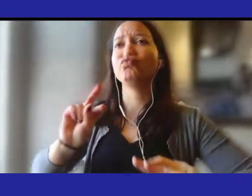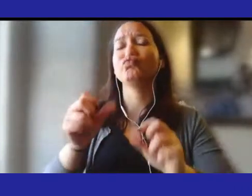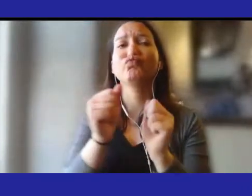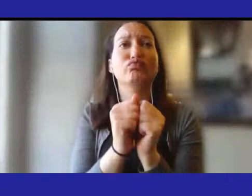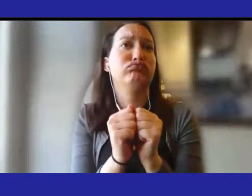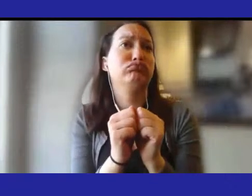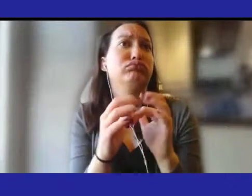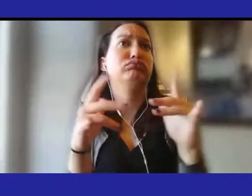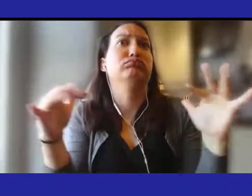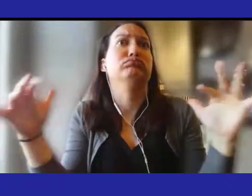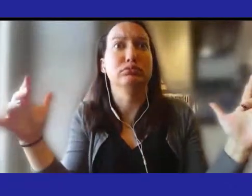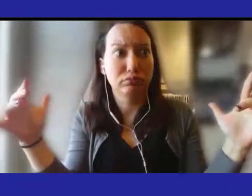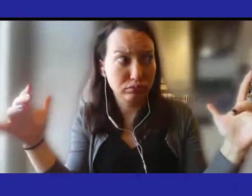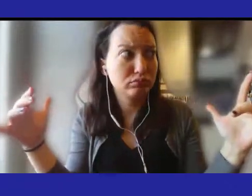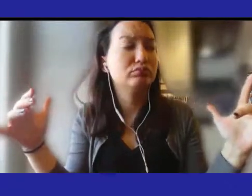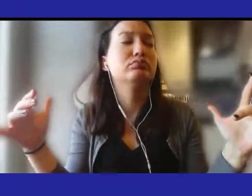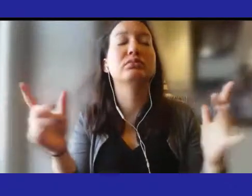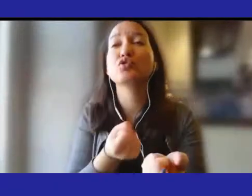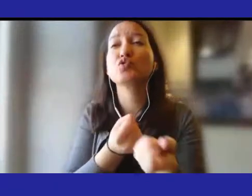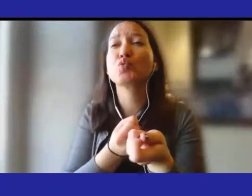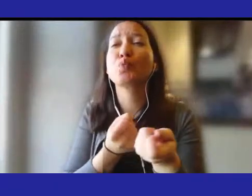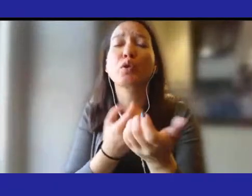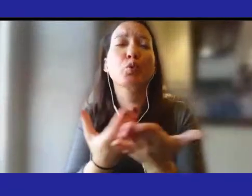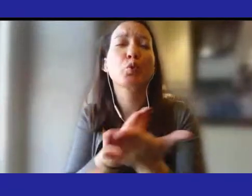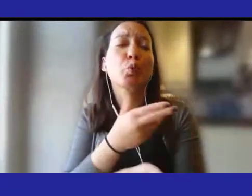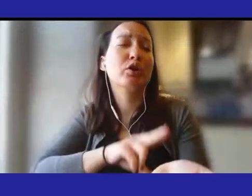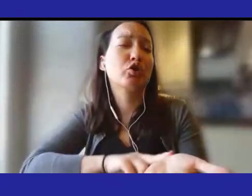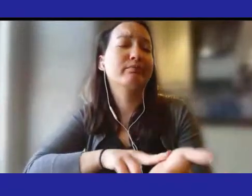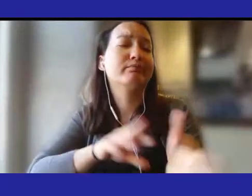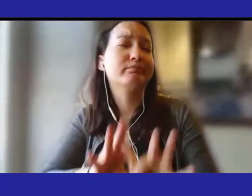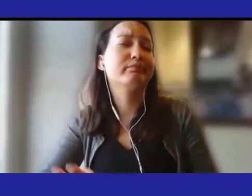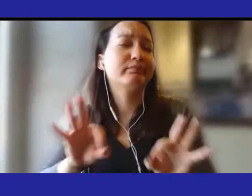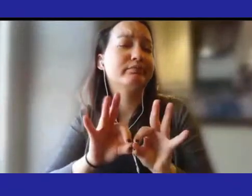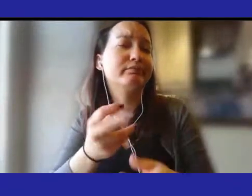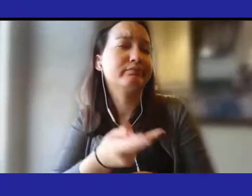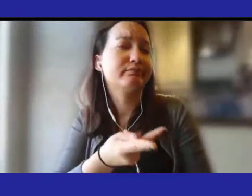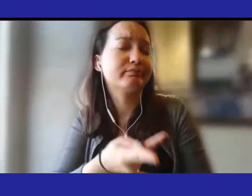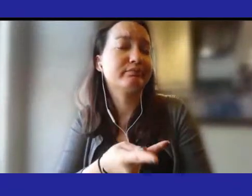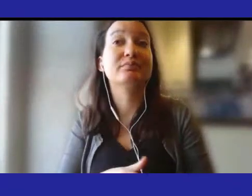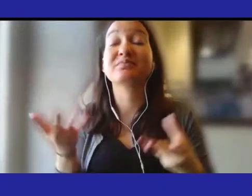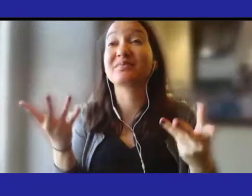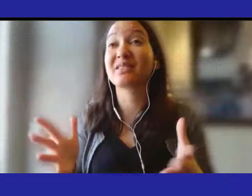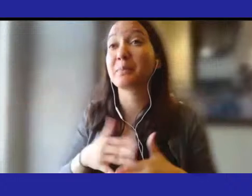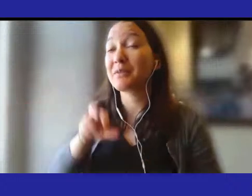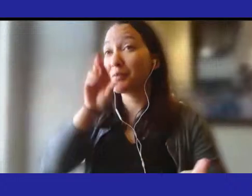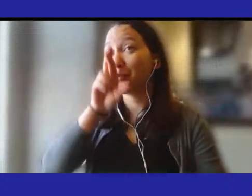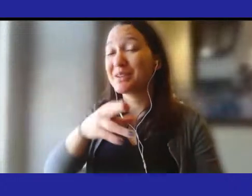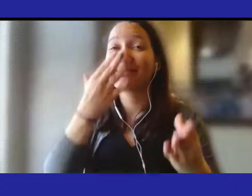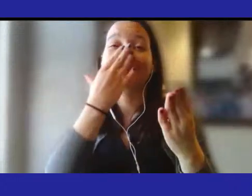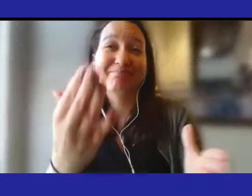fellowship programs and to supporting our new nurses in critical care spaces. That concludes my report. Thank you.